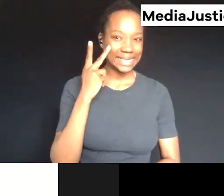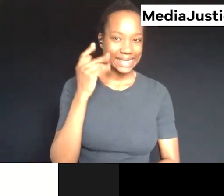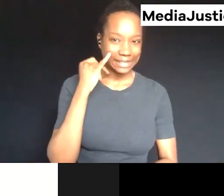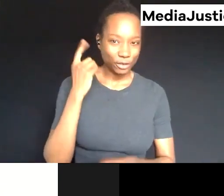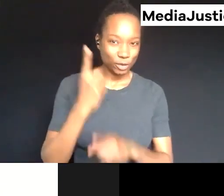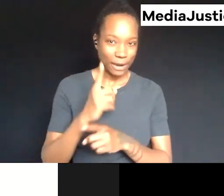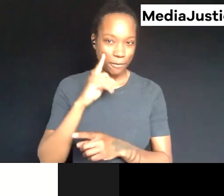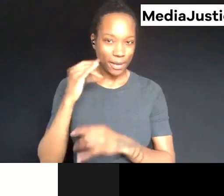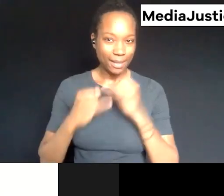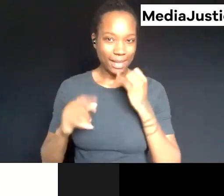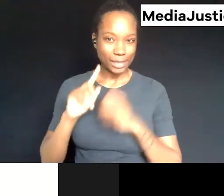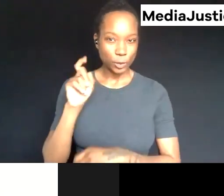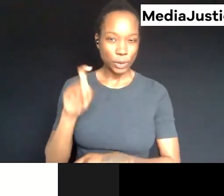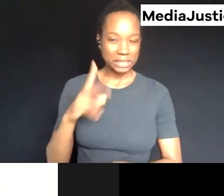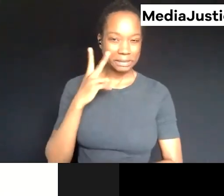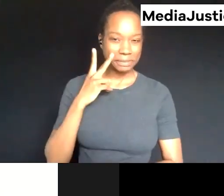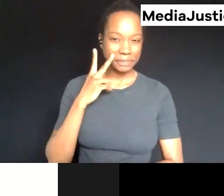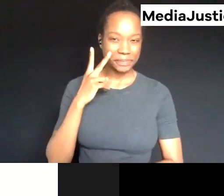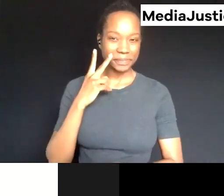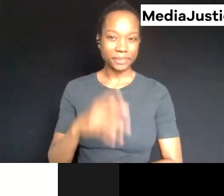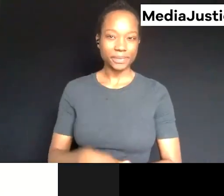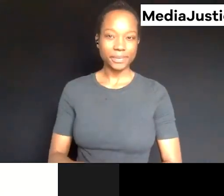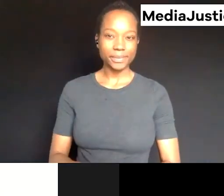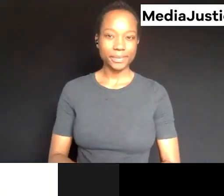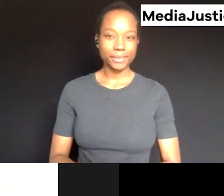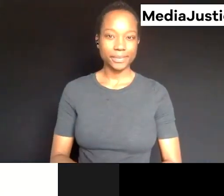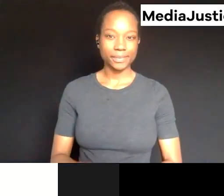So let's jump on in.